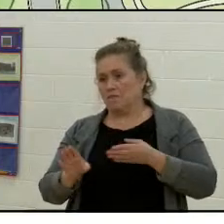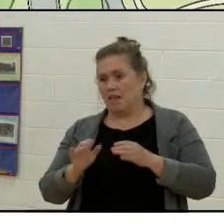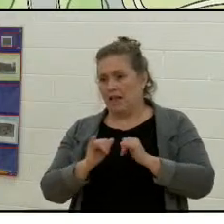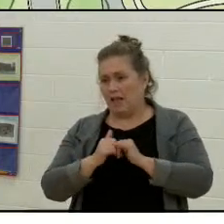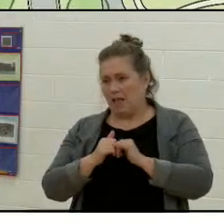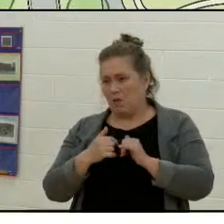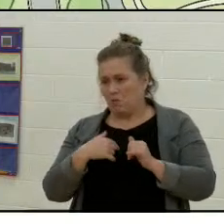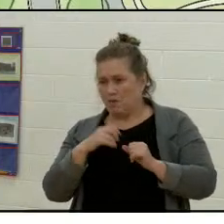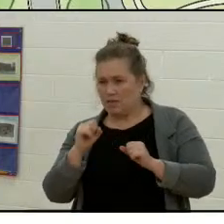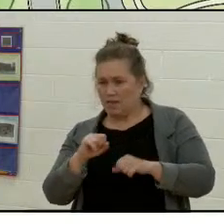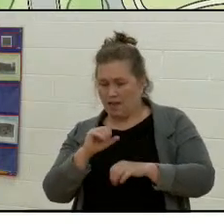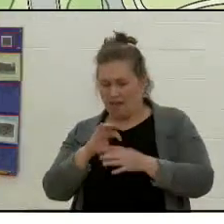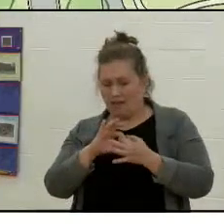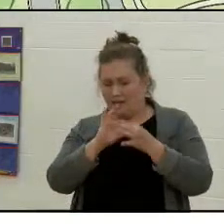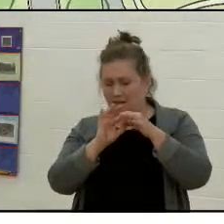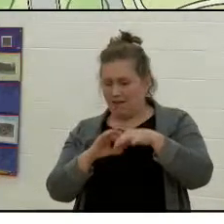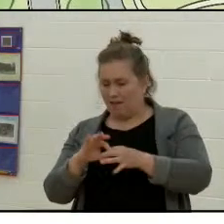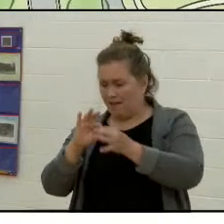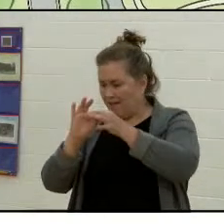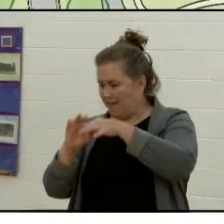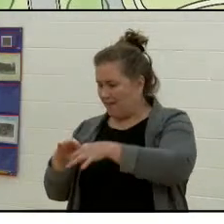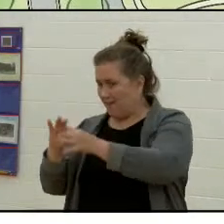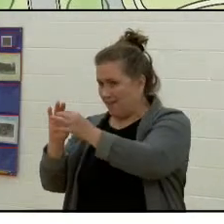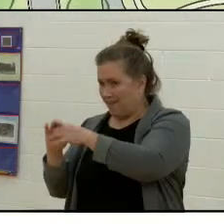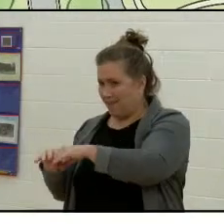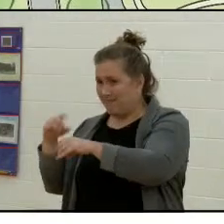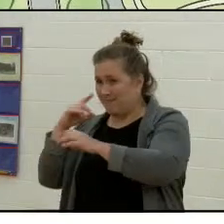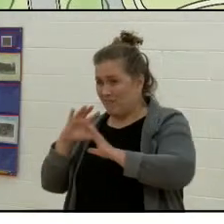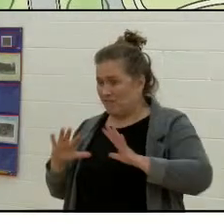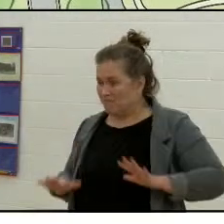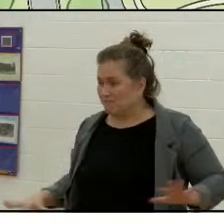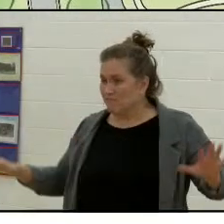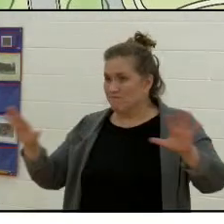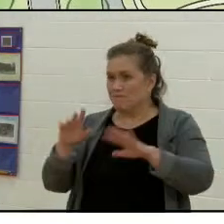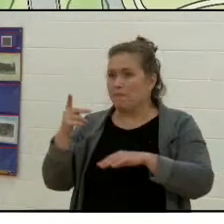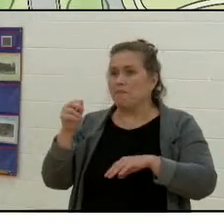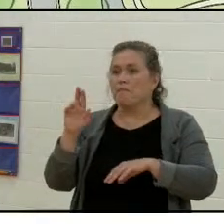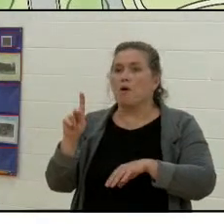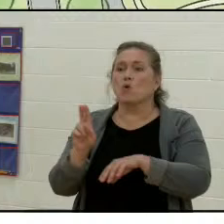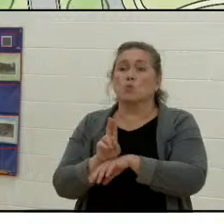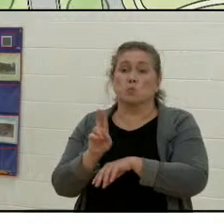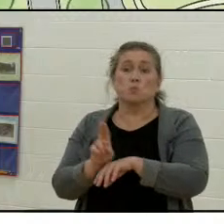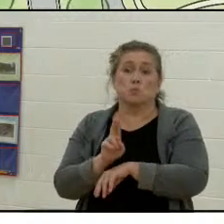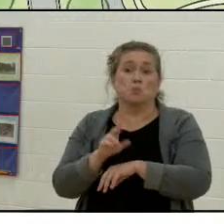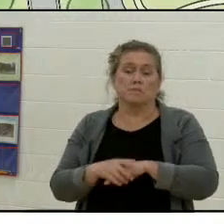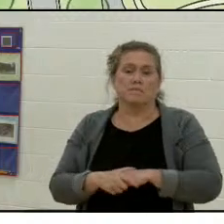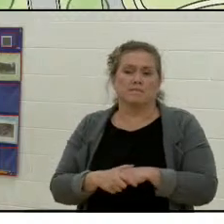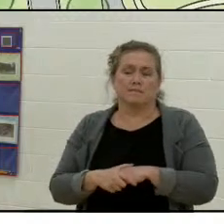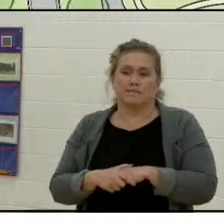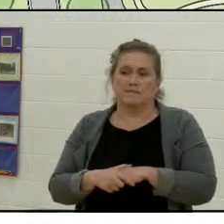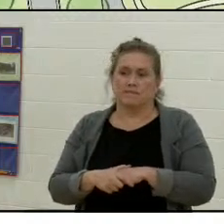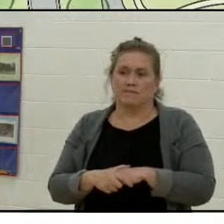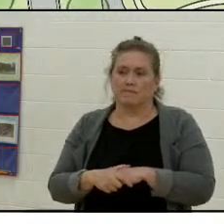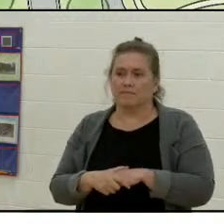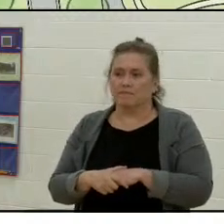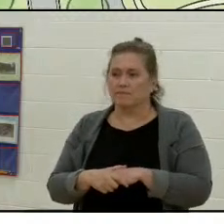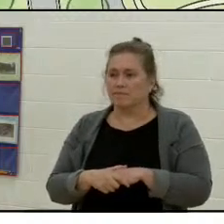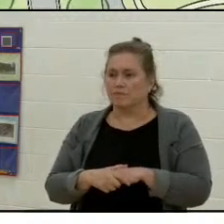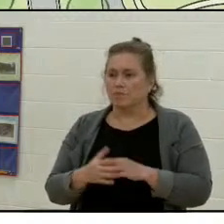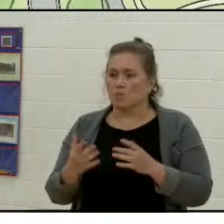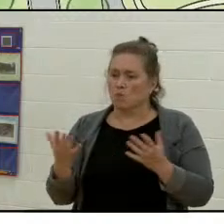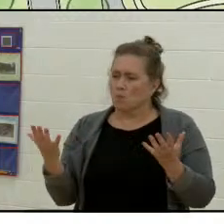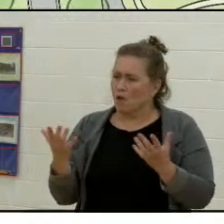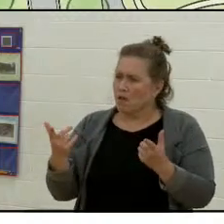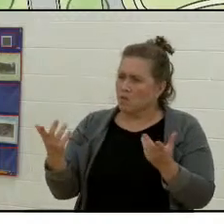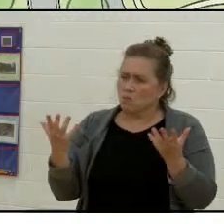connect to the site, what exactly the users are hoping to get out of these